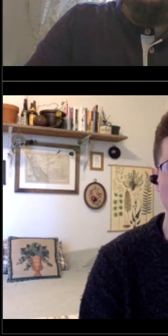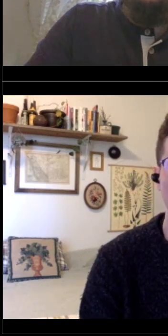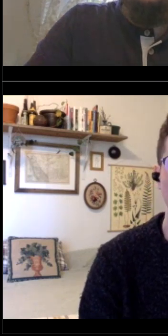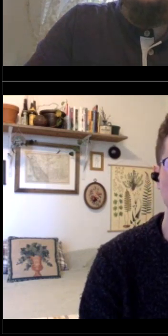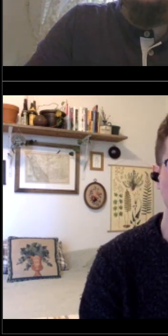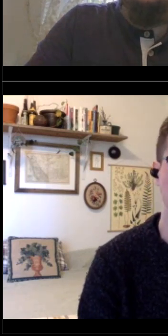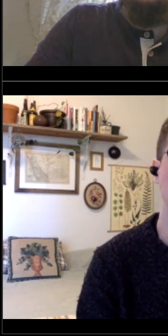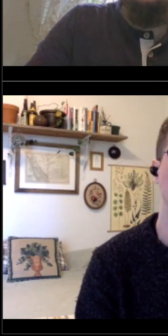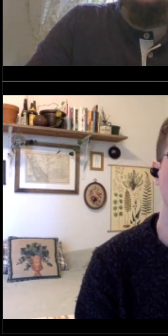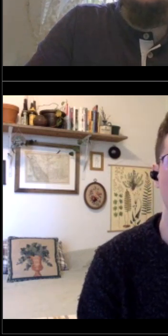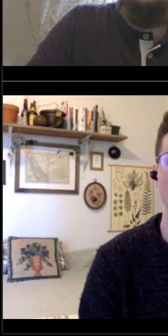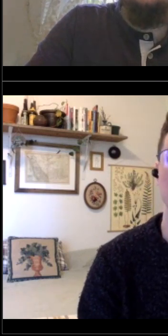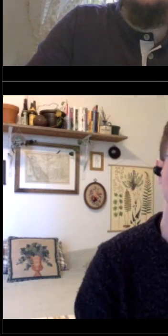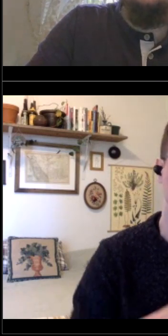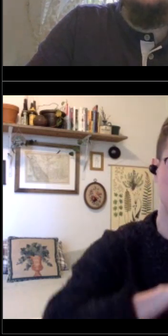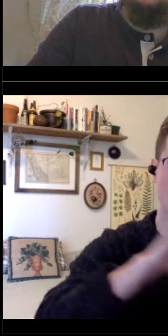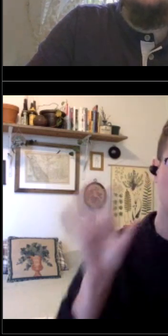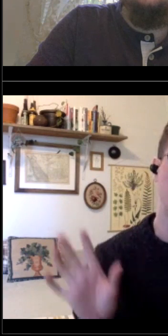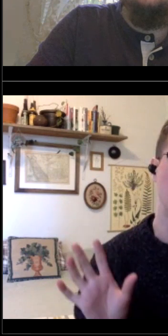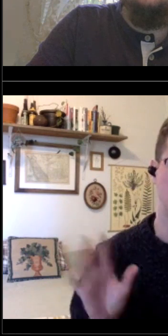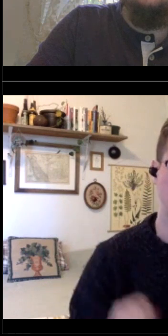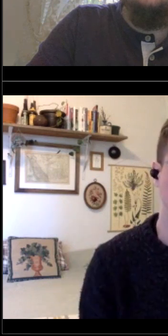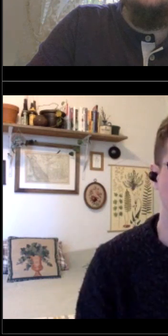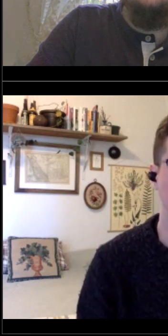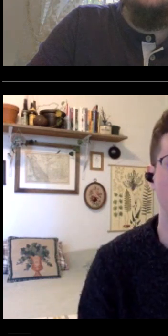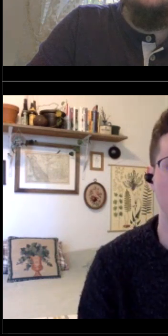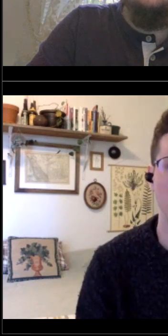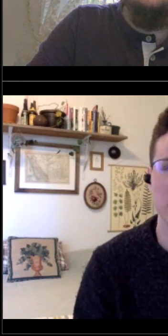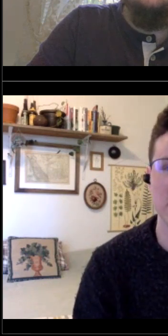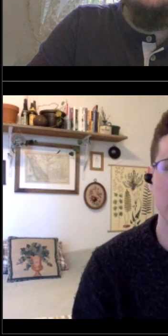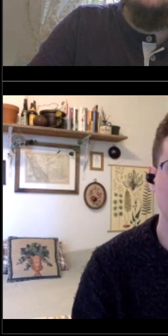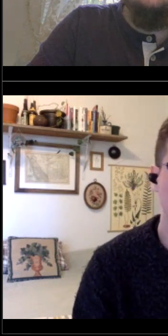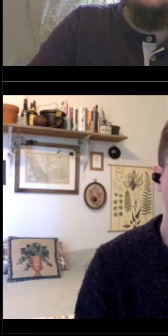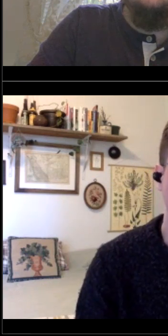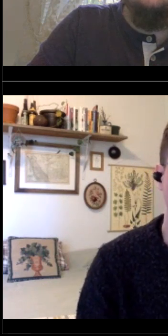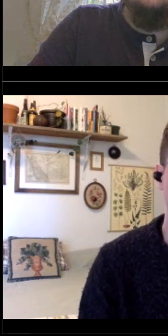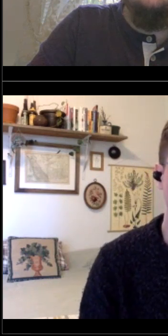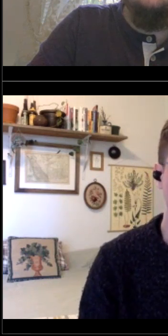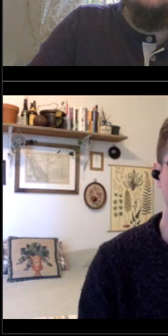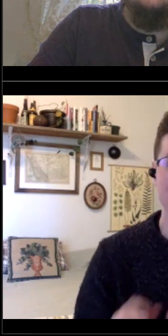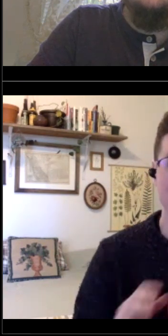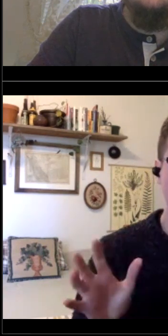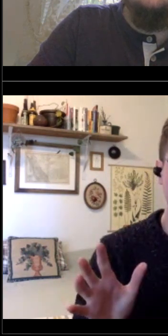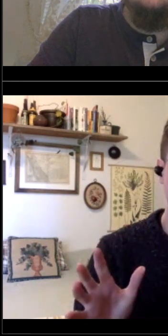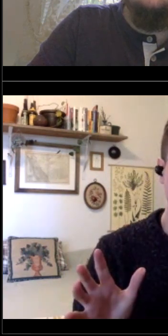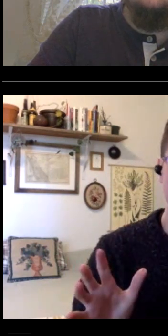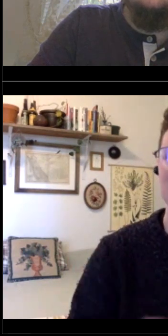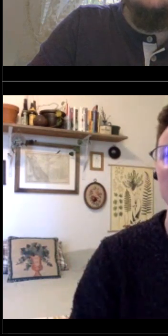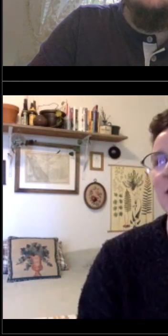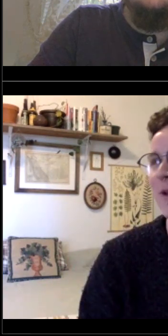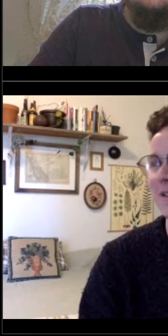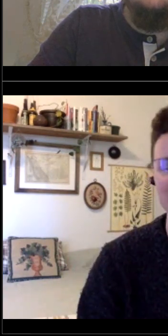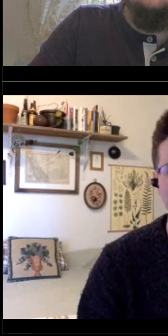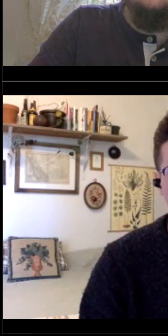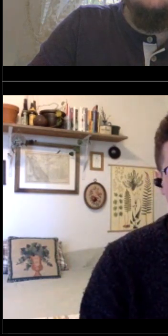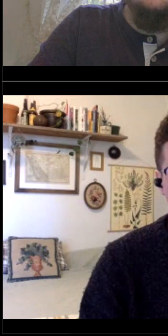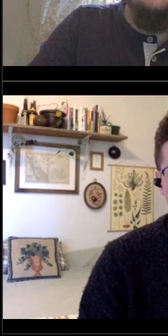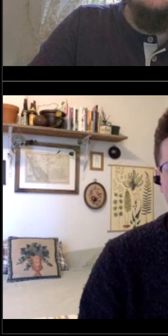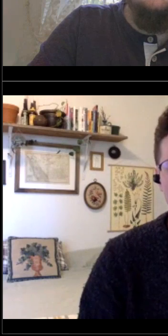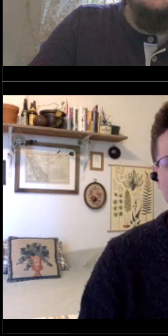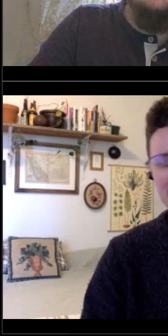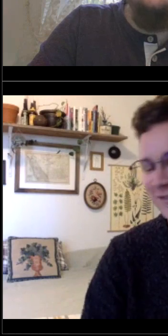how they spent a whole day cleaning their apartment and just talked about me in the third person. And it was like an overnight change. And so I'm not saying